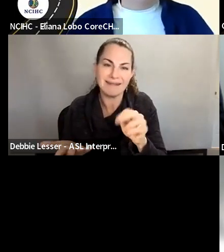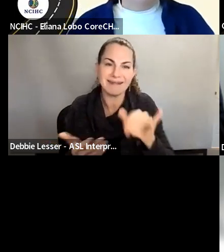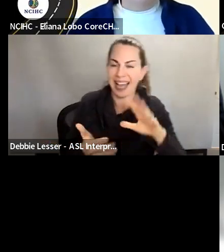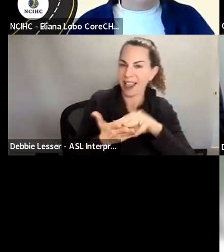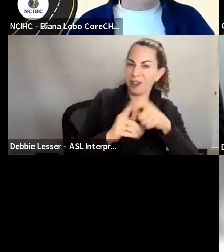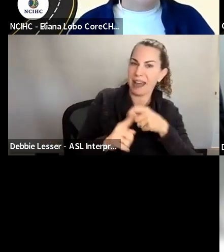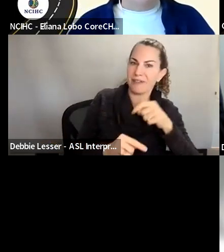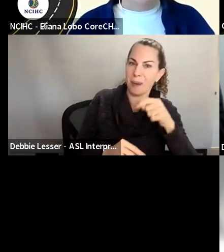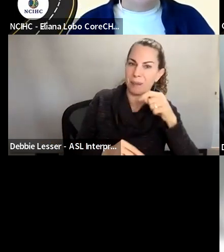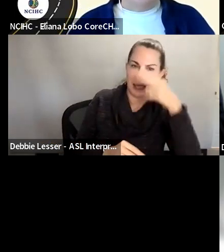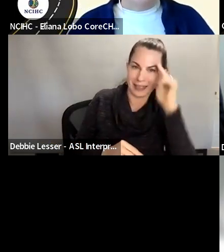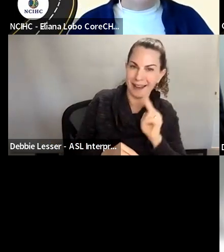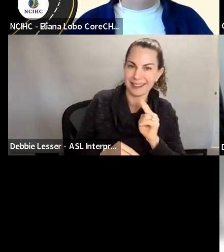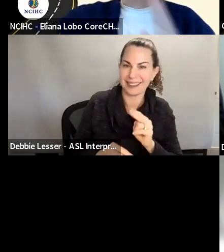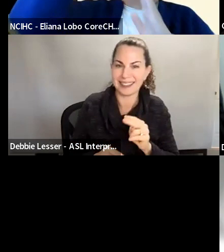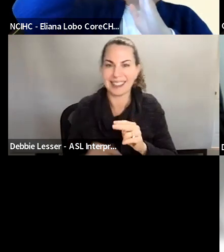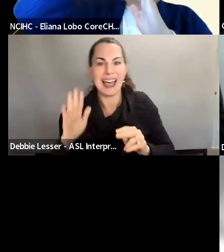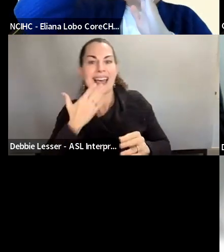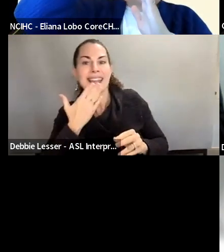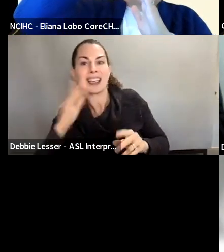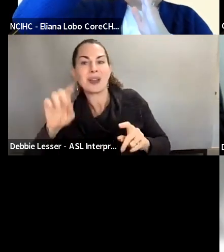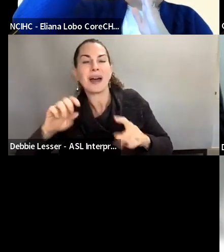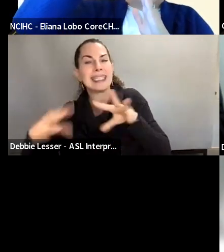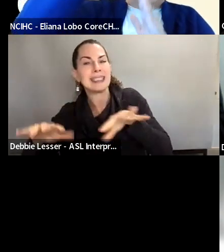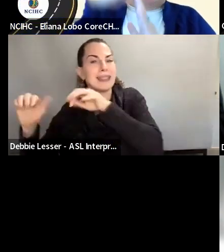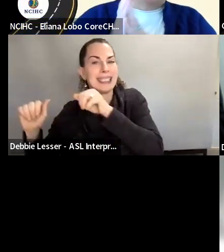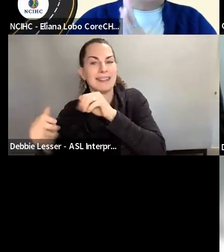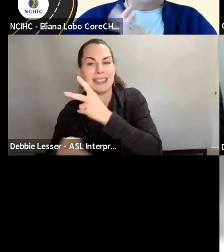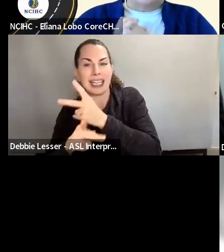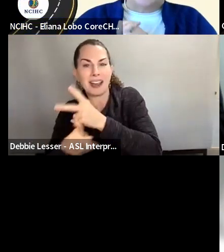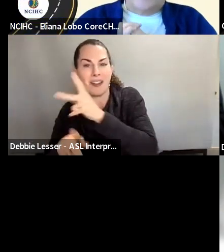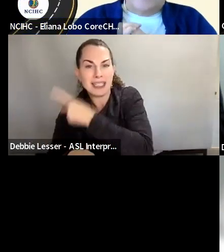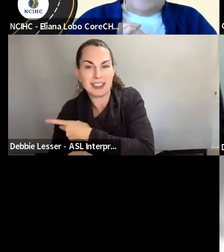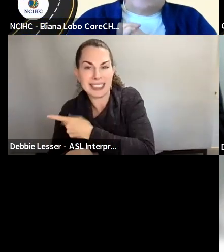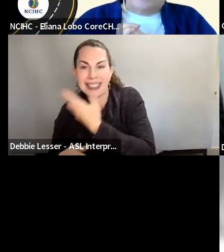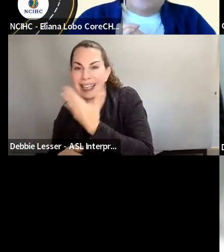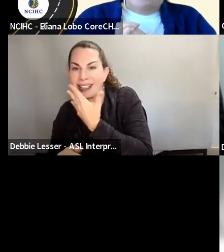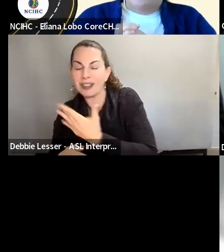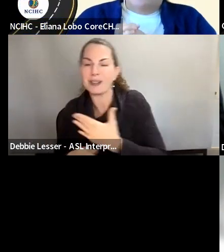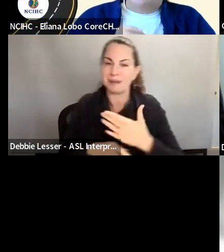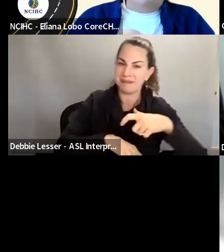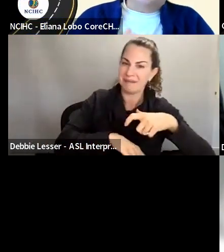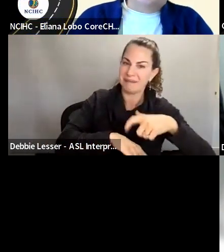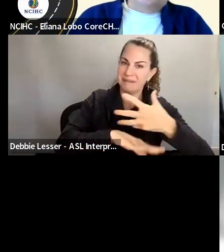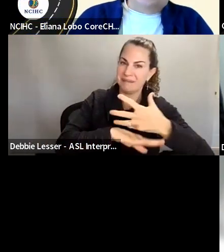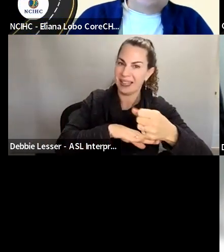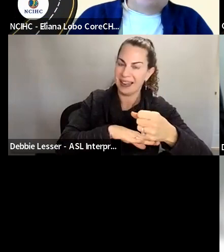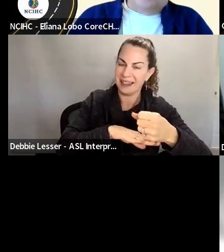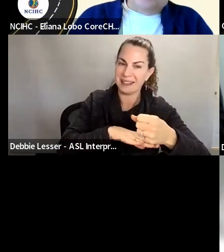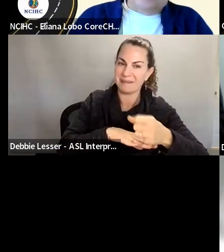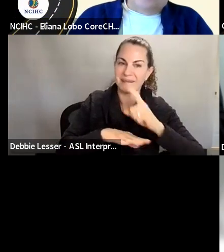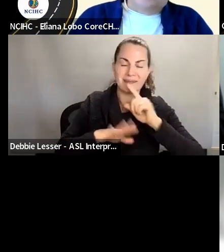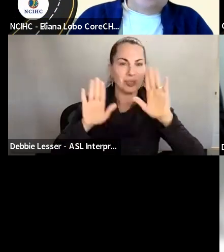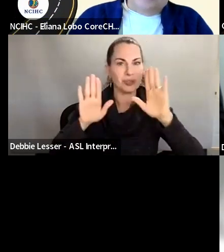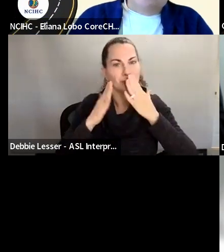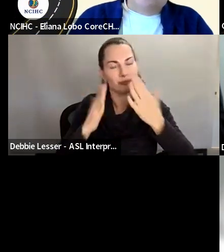Well, I Thank hate y'all to so much. jump I'm gonna in, run off to guys, do but patient we care. I'm have so reached thankful. the end of our time. And there's you. so much good stuff